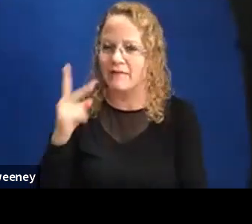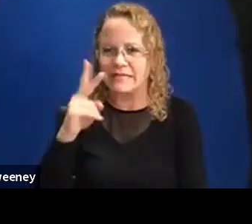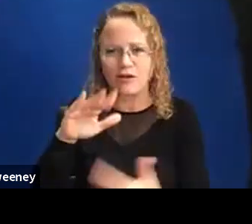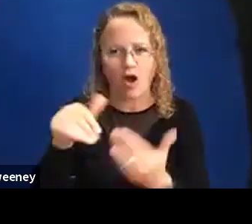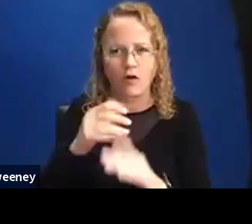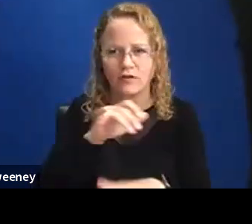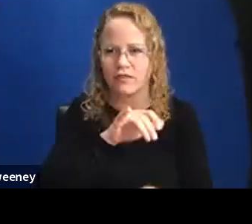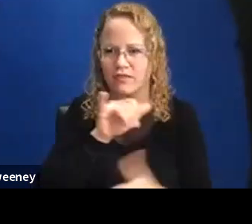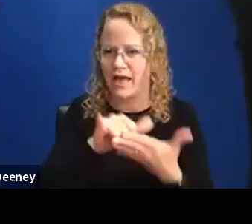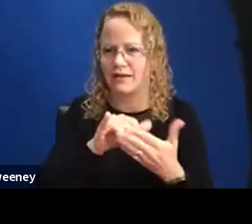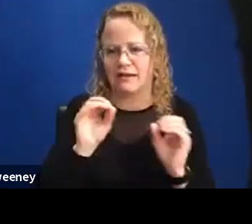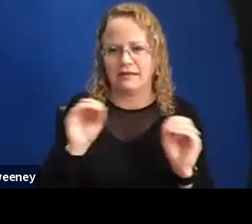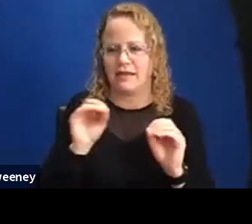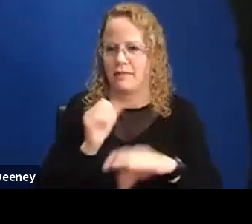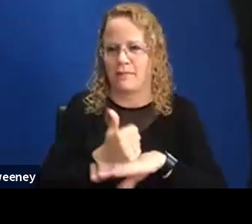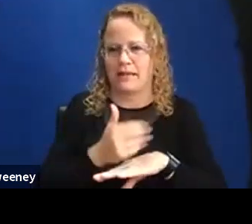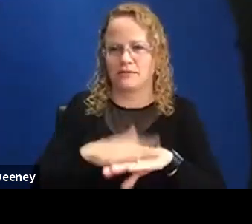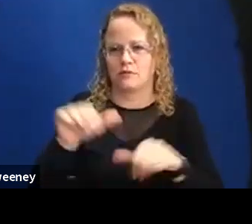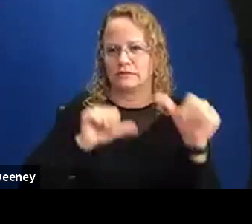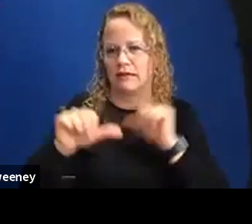in science.